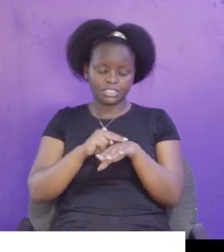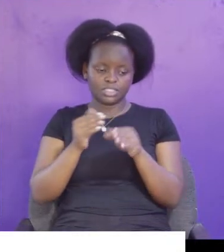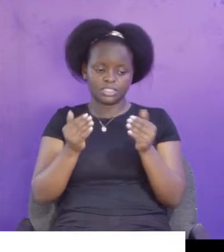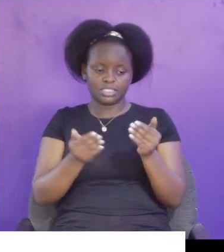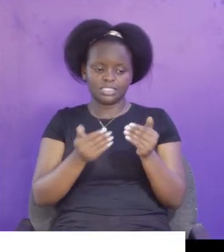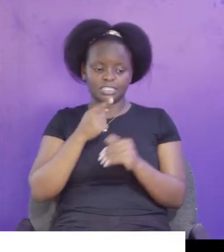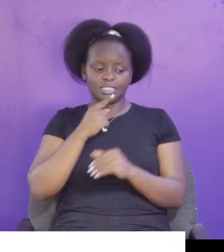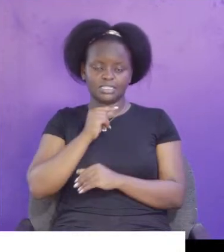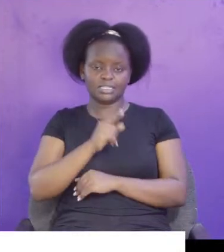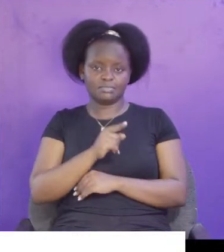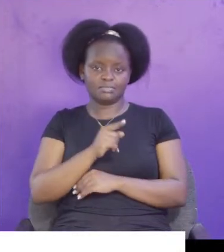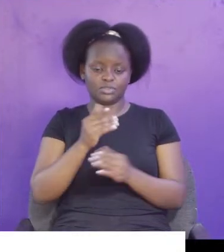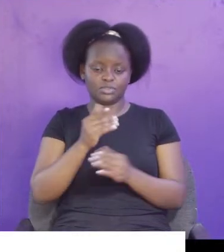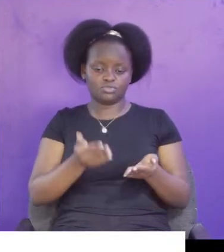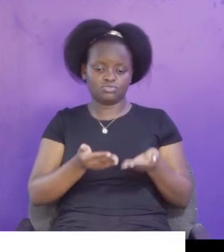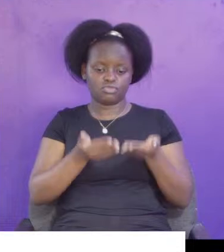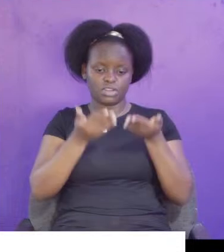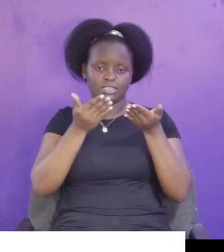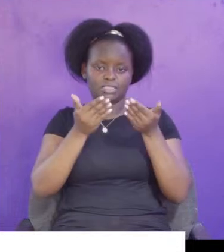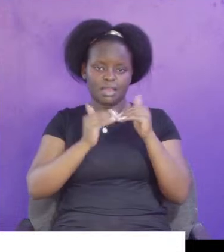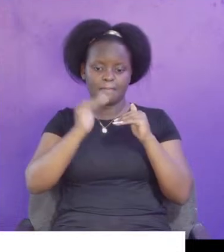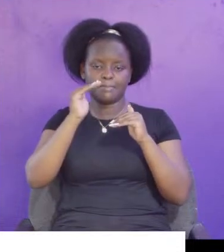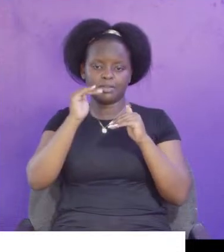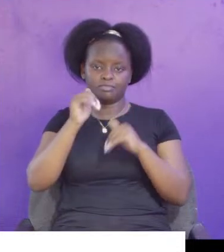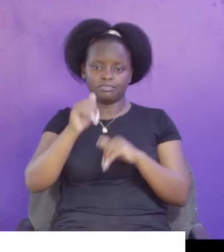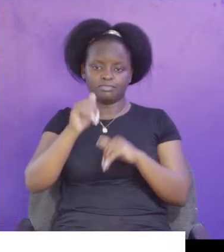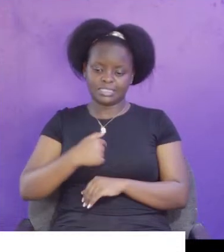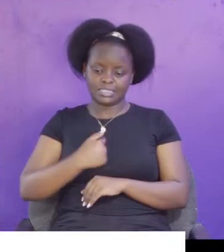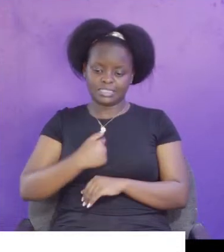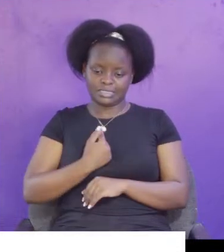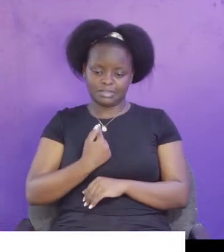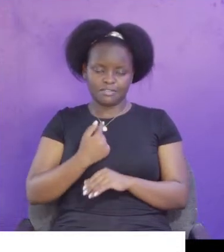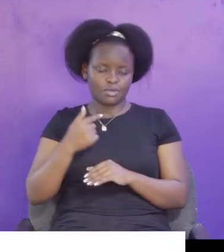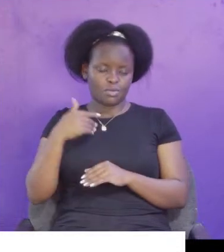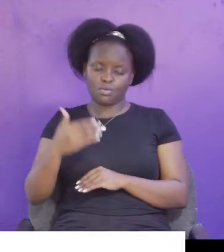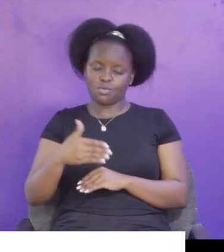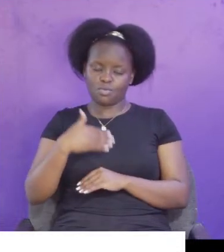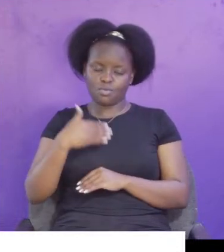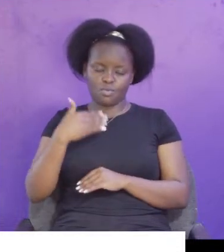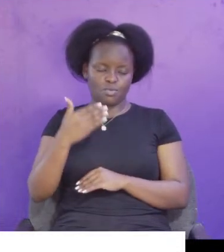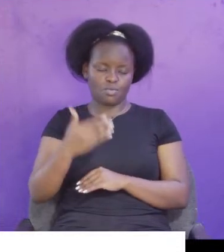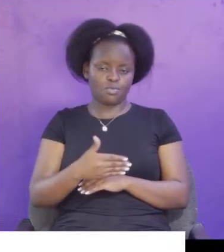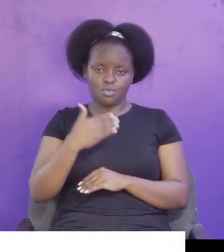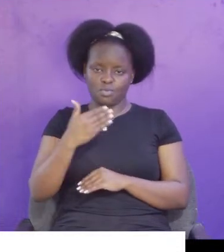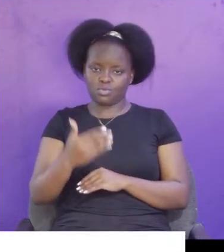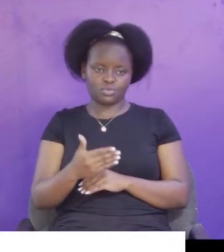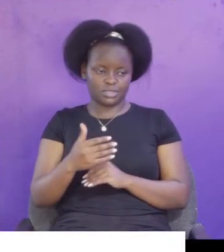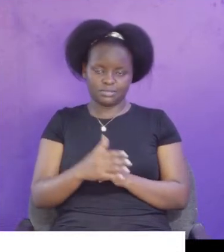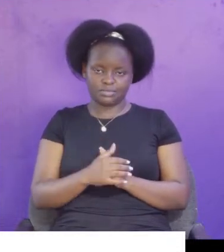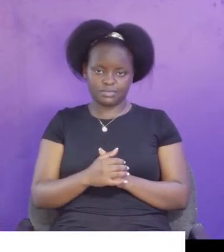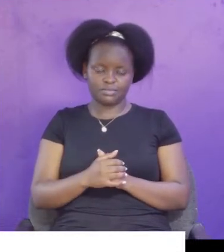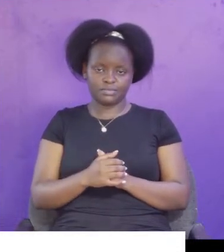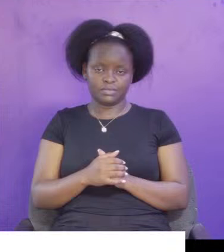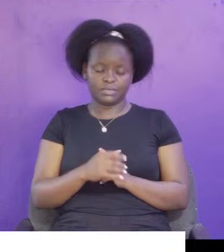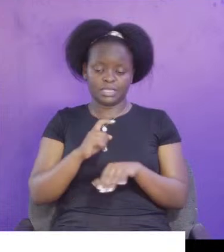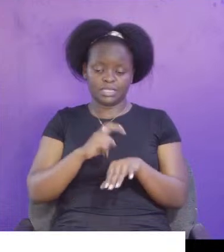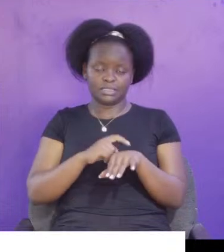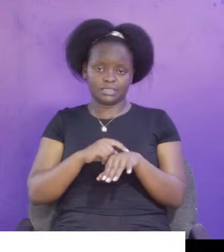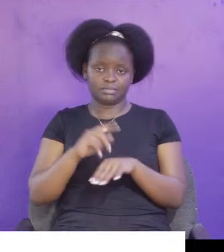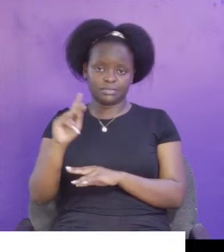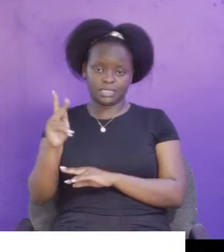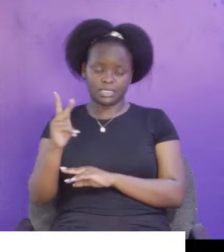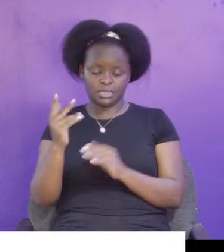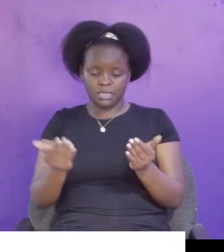self, he always did unreservedly. Whenever Kenya needed reason,